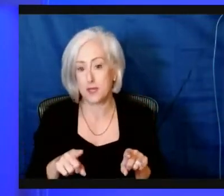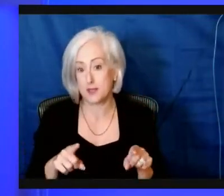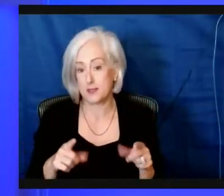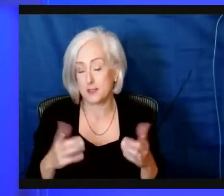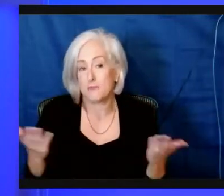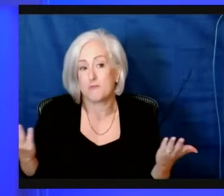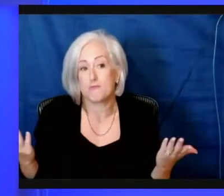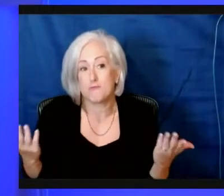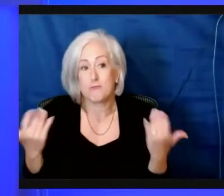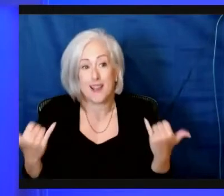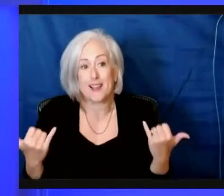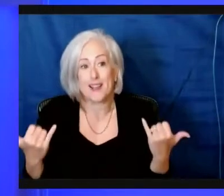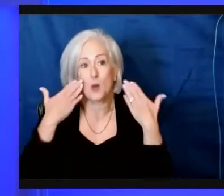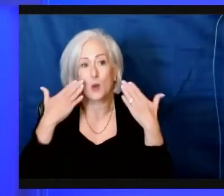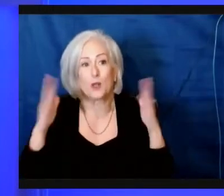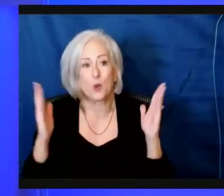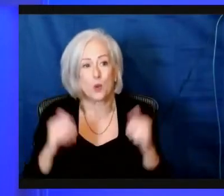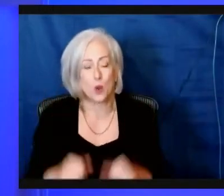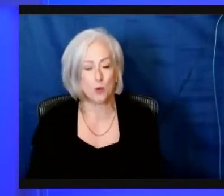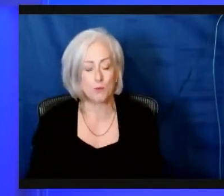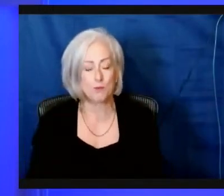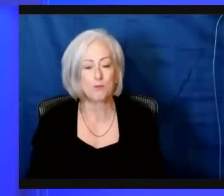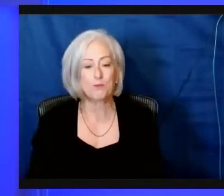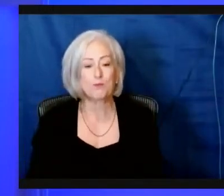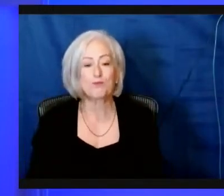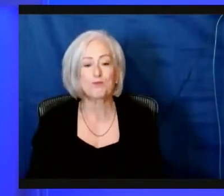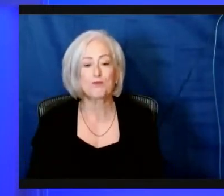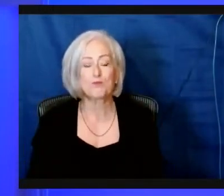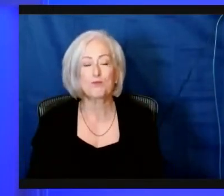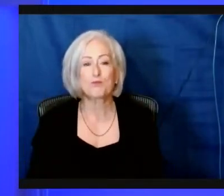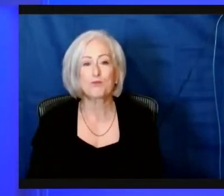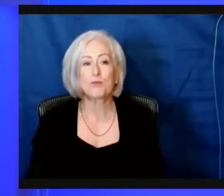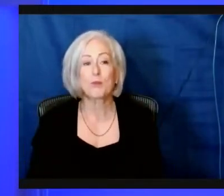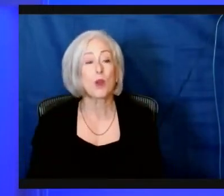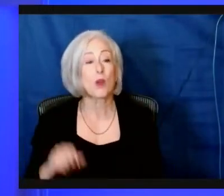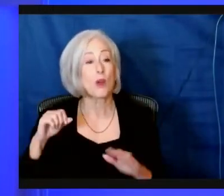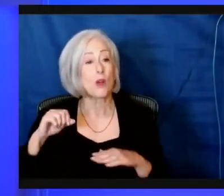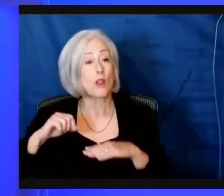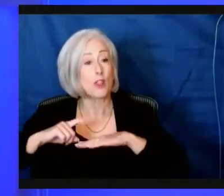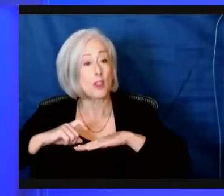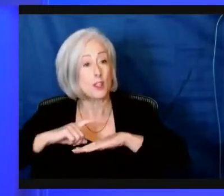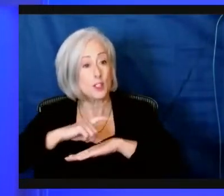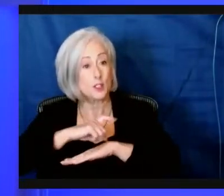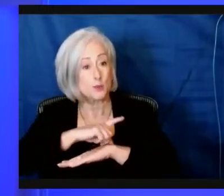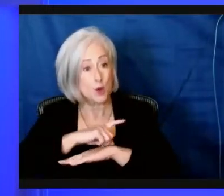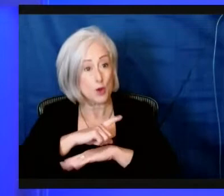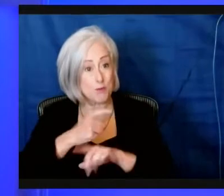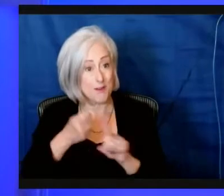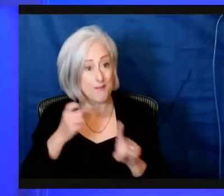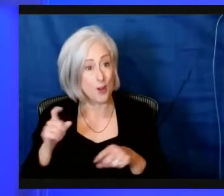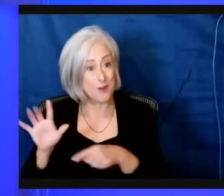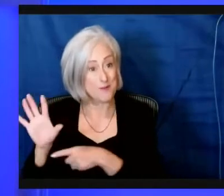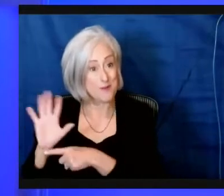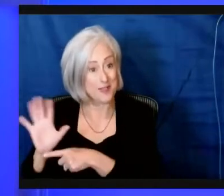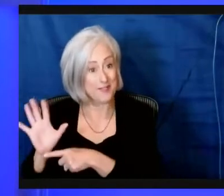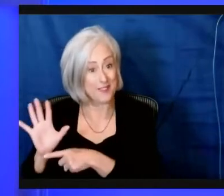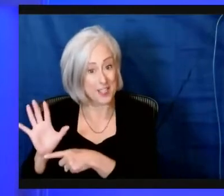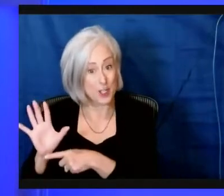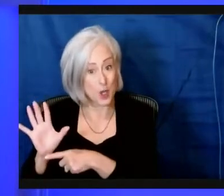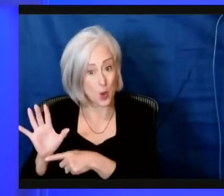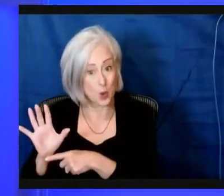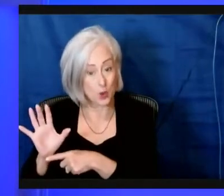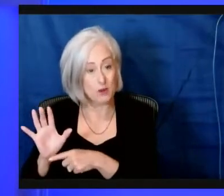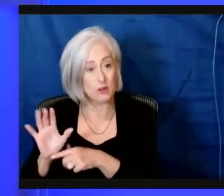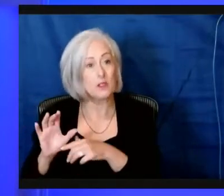point. But the fact that the sperm actually, in that video, progress along the